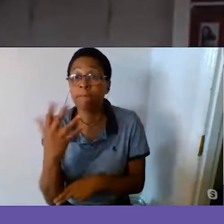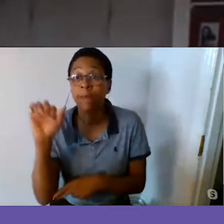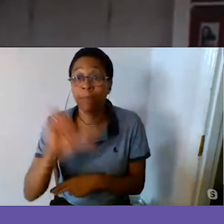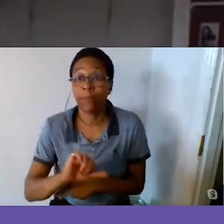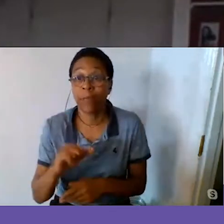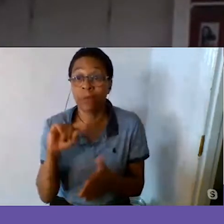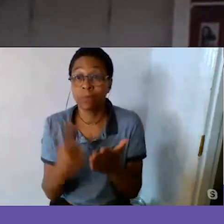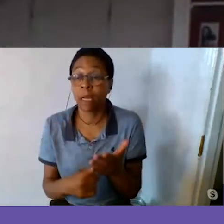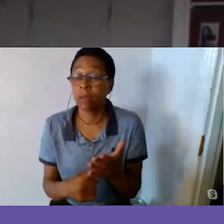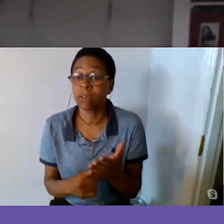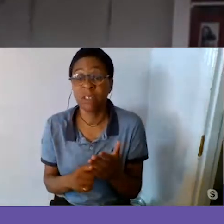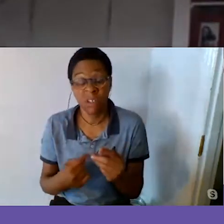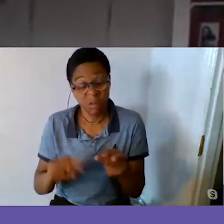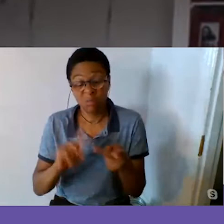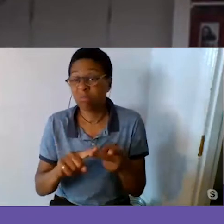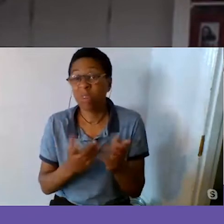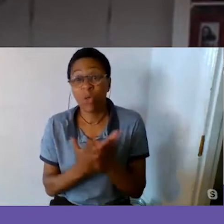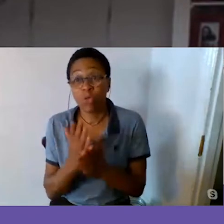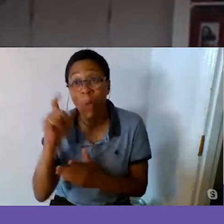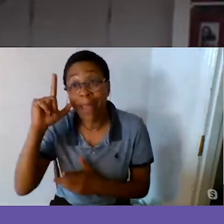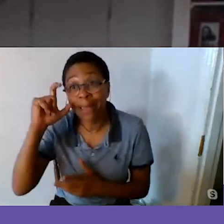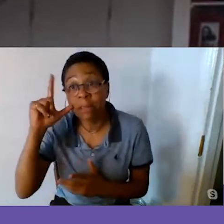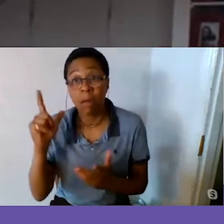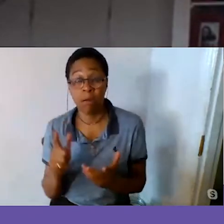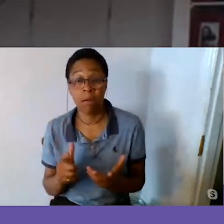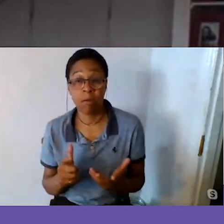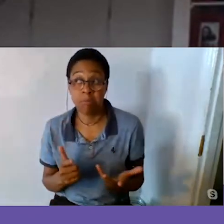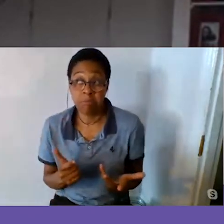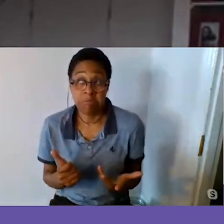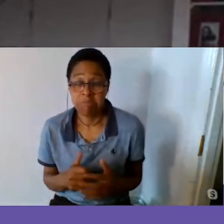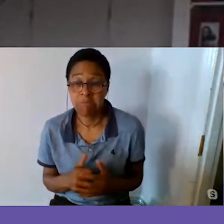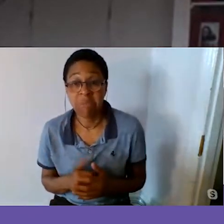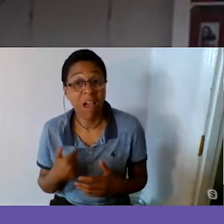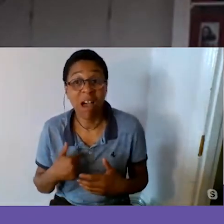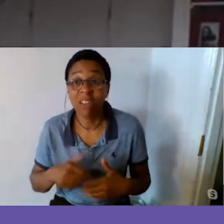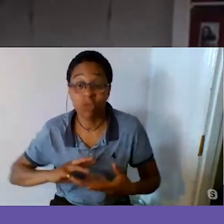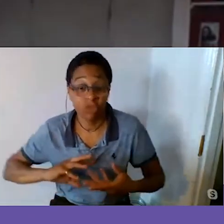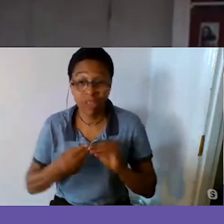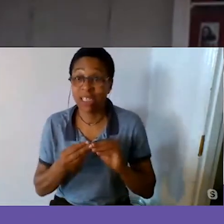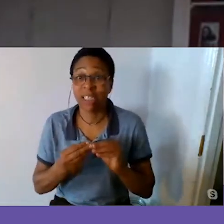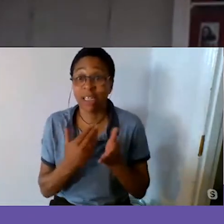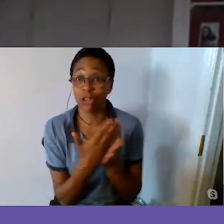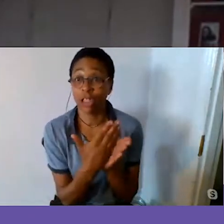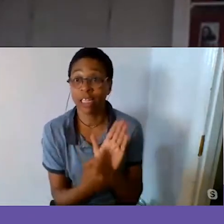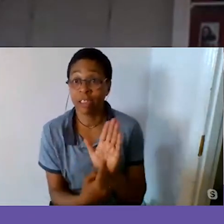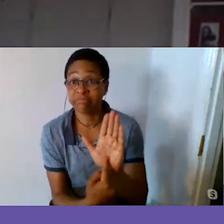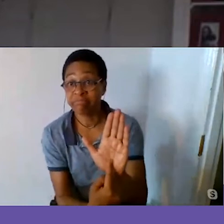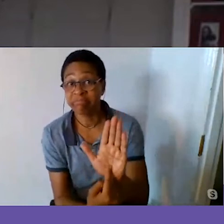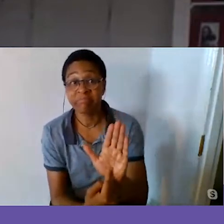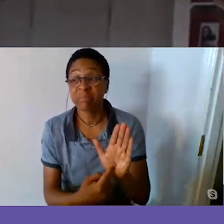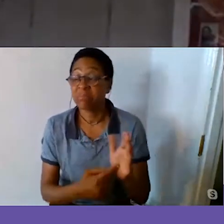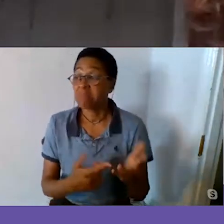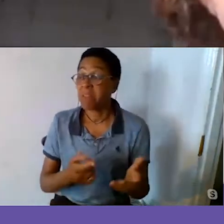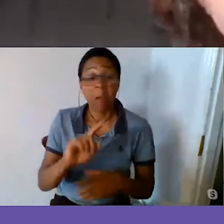yeah, it was just through Instagram, to be honest. I just I just created it and just shared it a lot, and